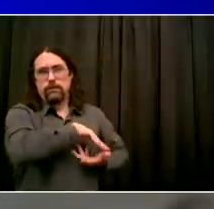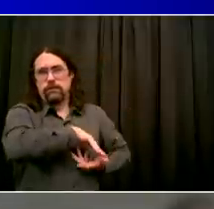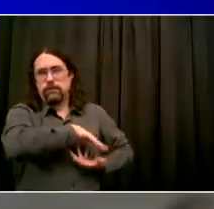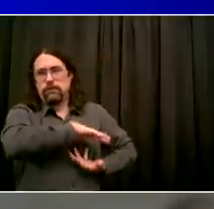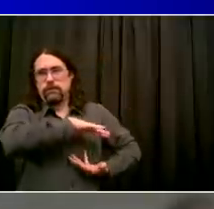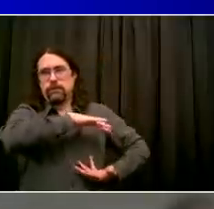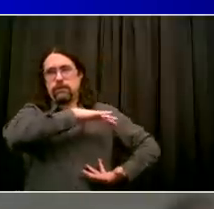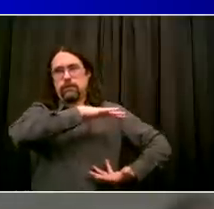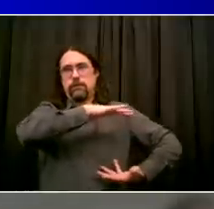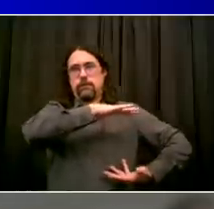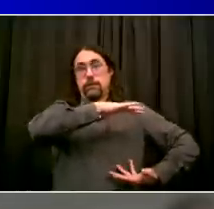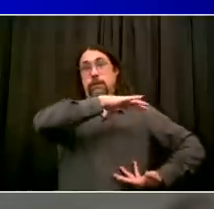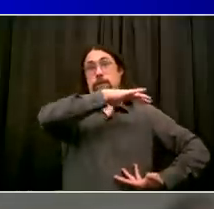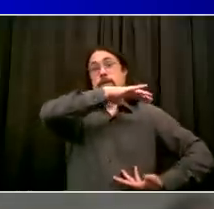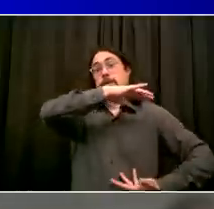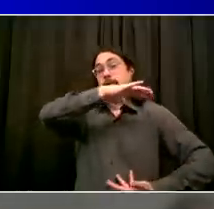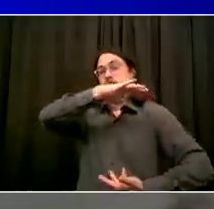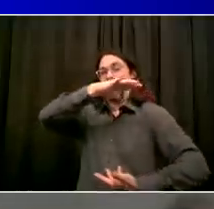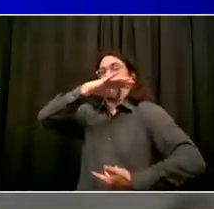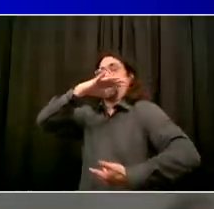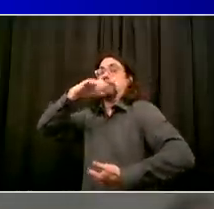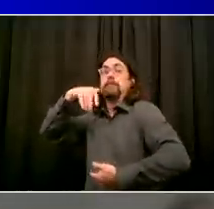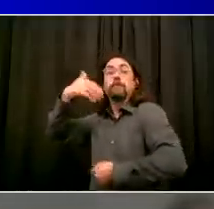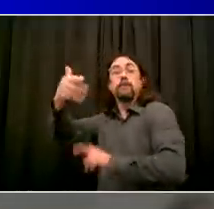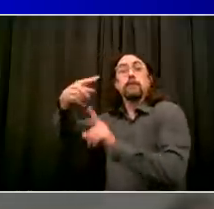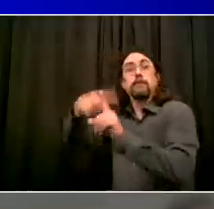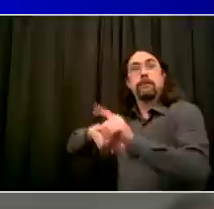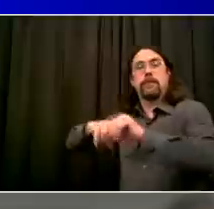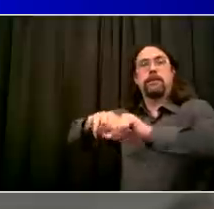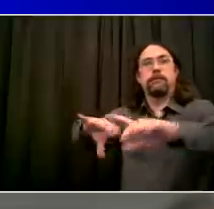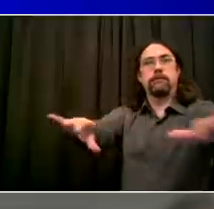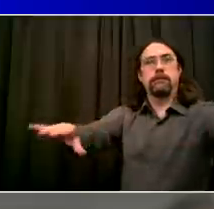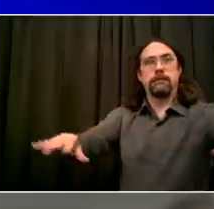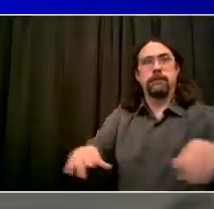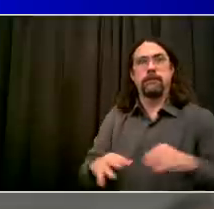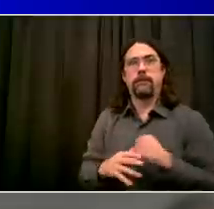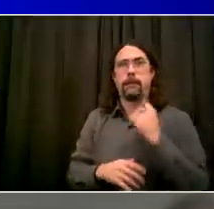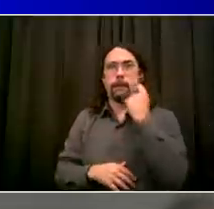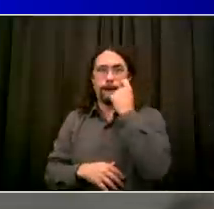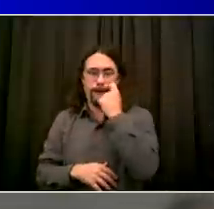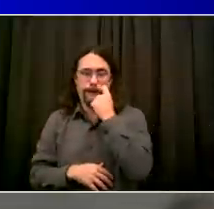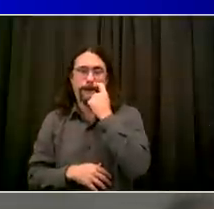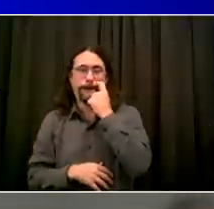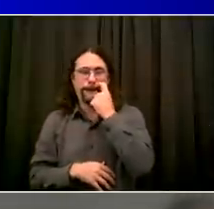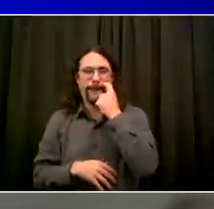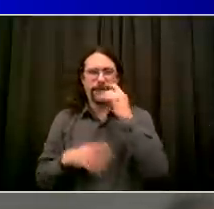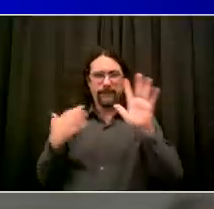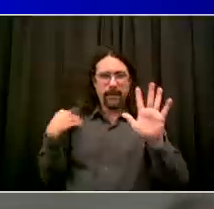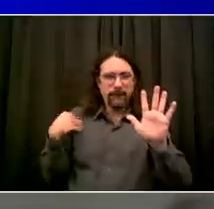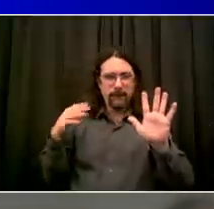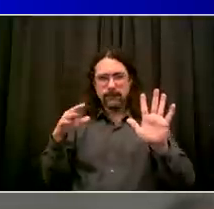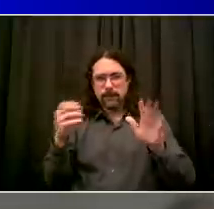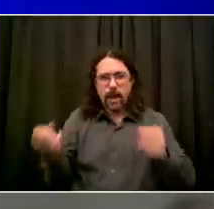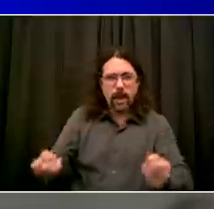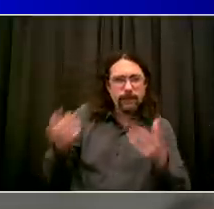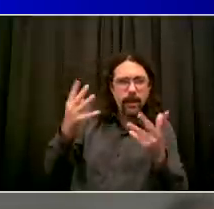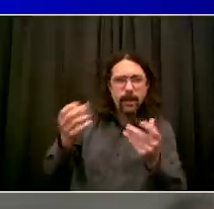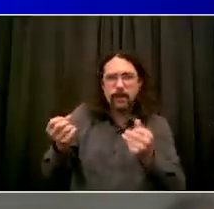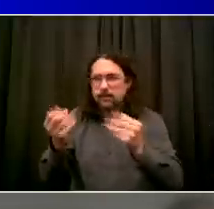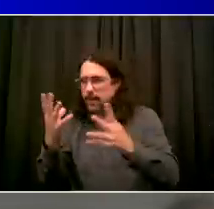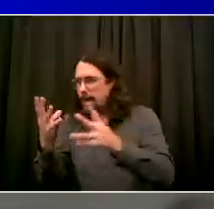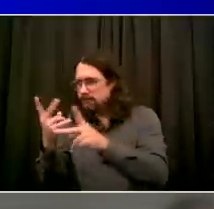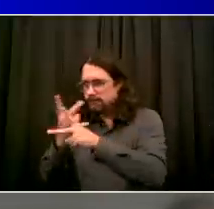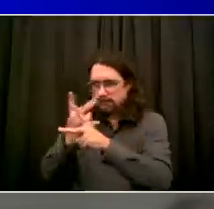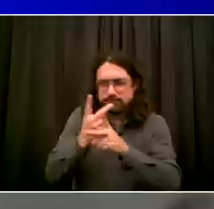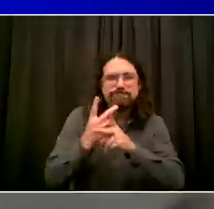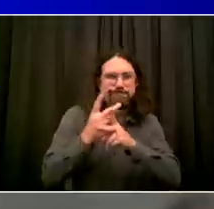it. We need the remote learning, whether it's part of the week or all week, for a child to work. We need to make sure they get the technology